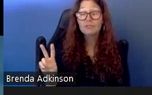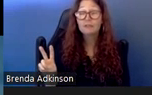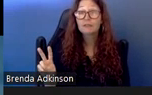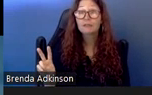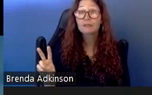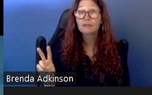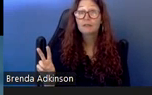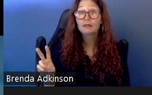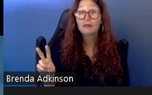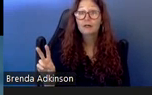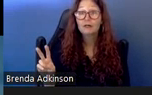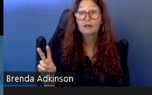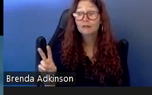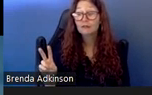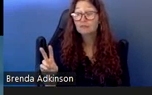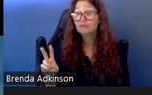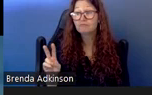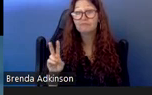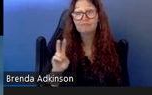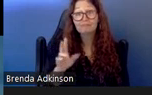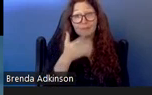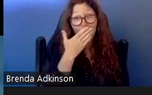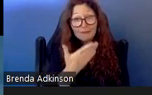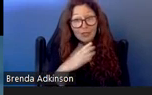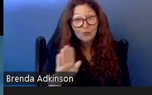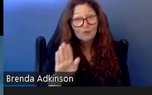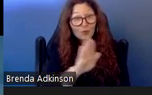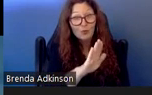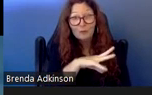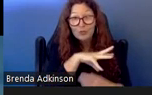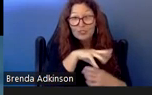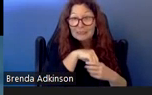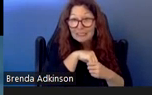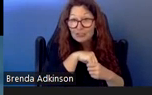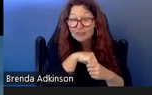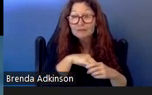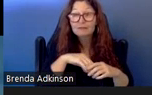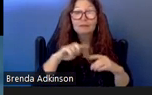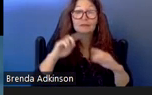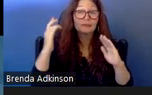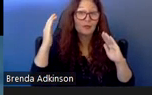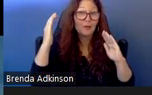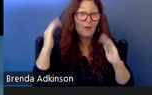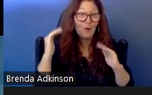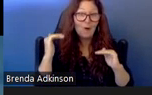I'd like to again thank you for your participation, and hopefully you will have a good